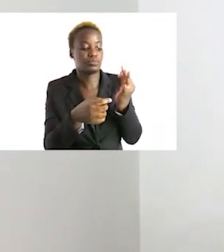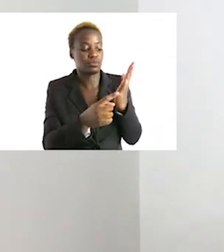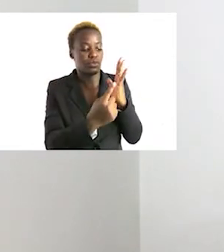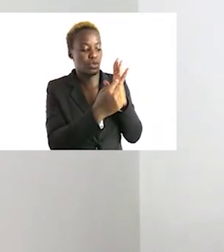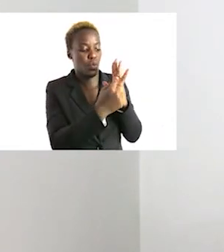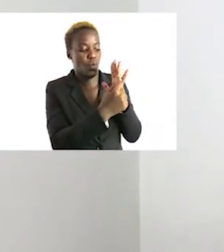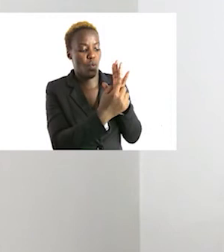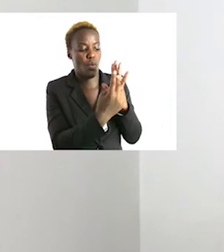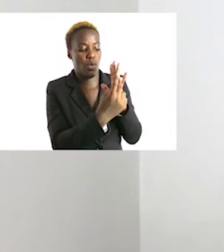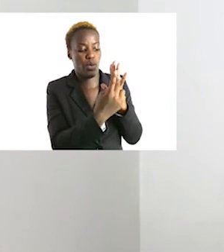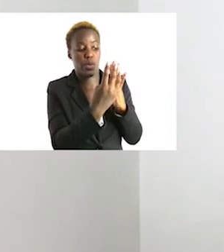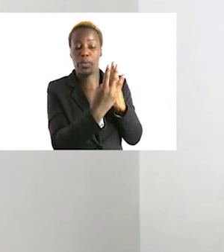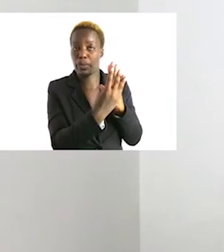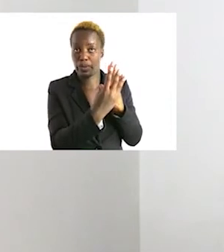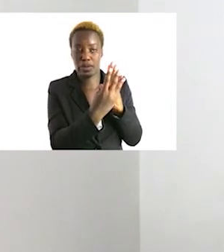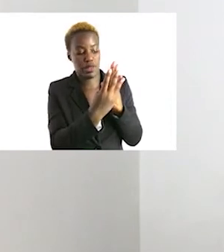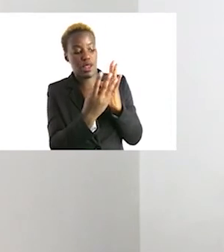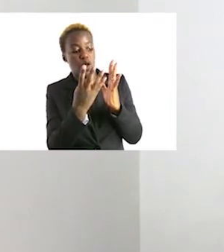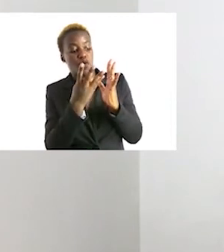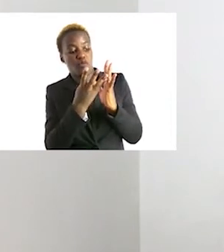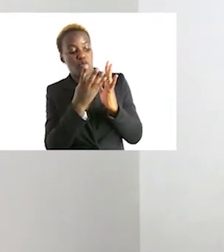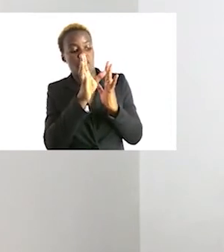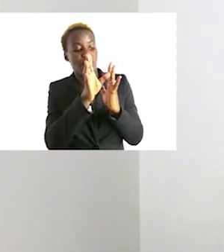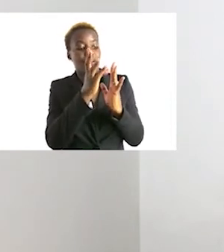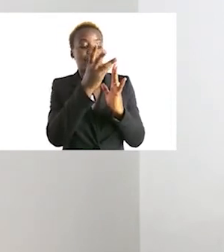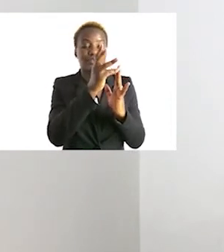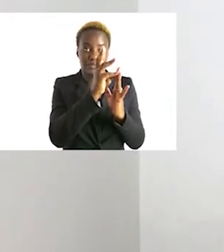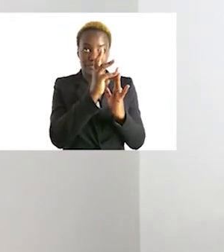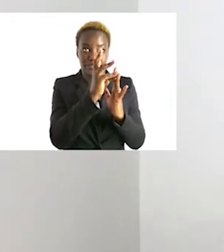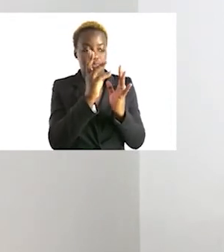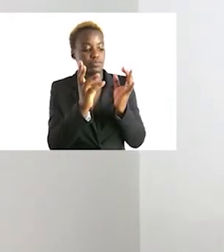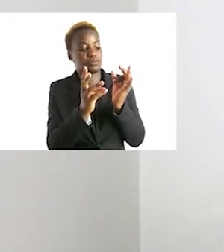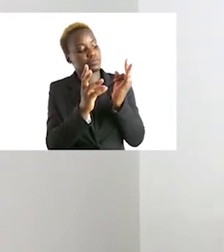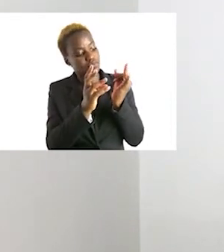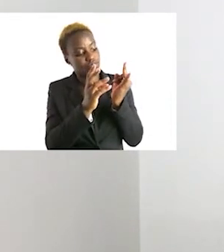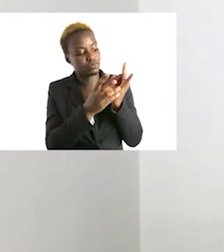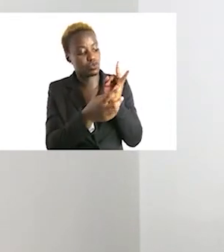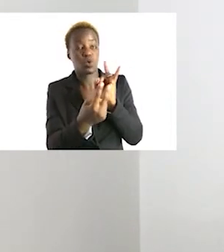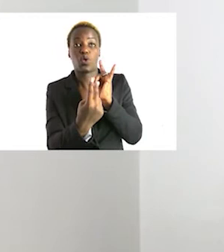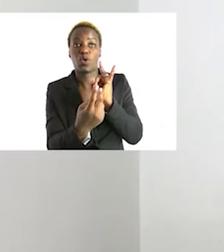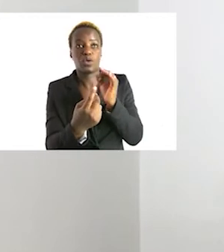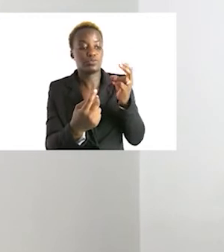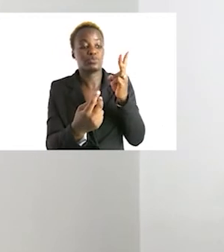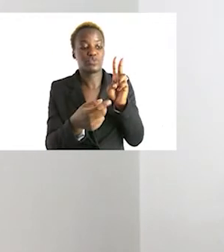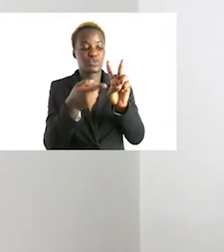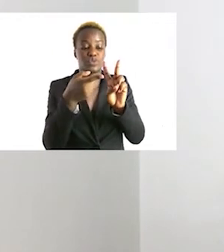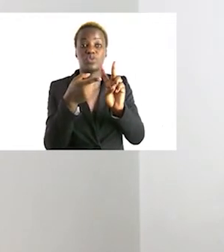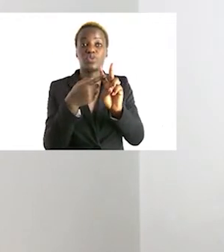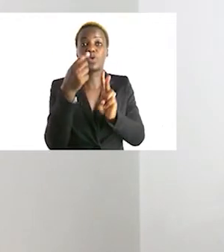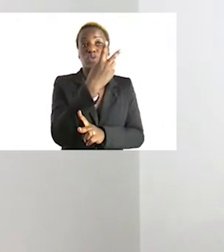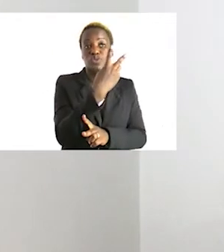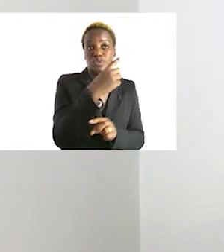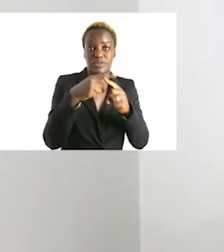2, 3, 4, 5, 6. So in other words, 2 times 3 will give you a